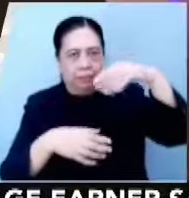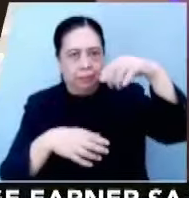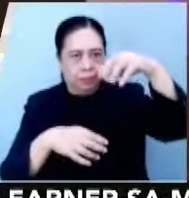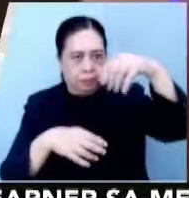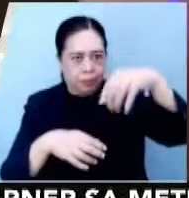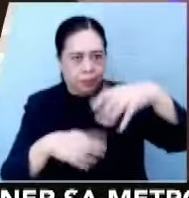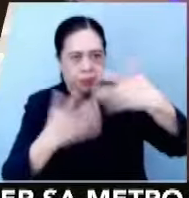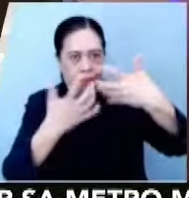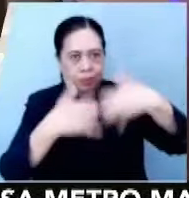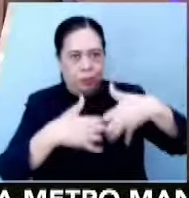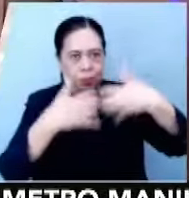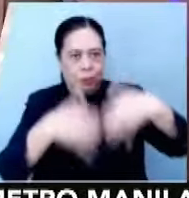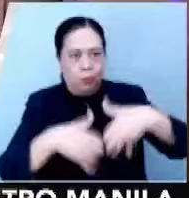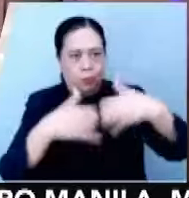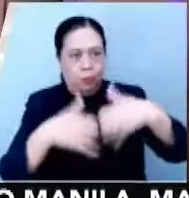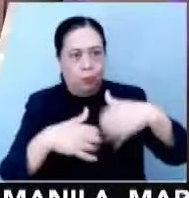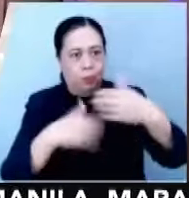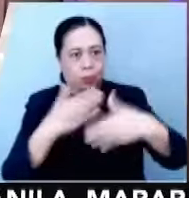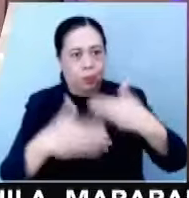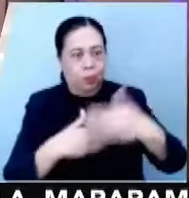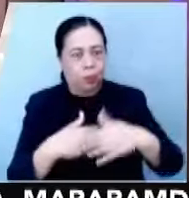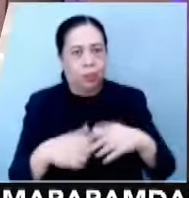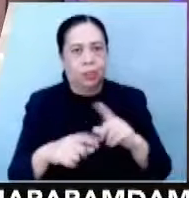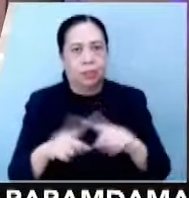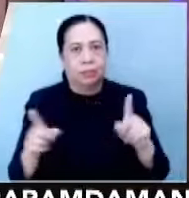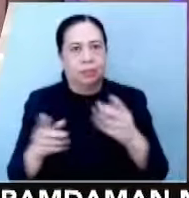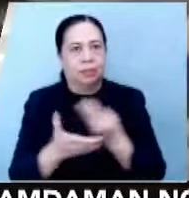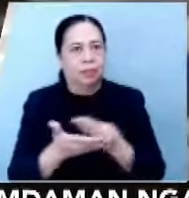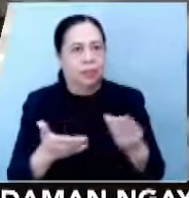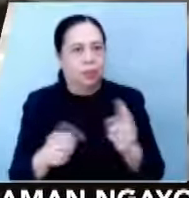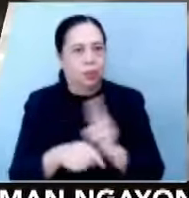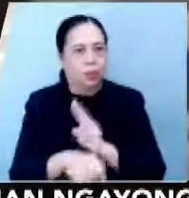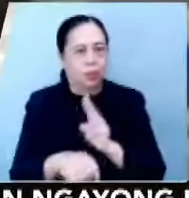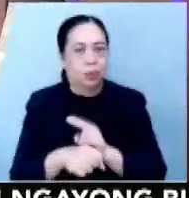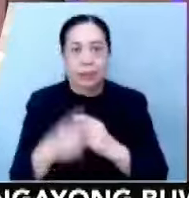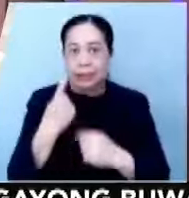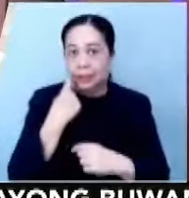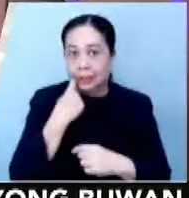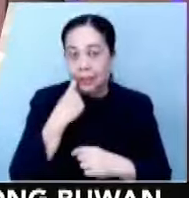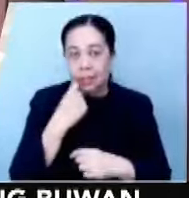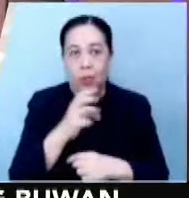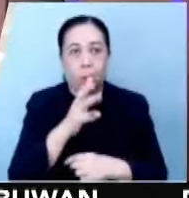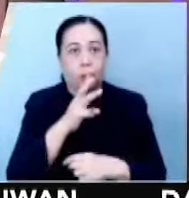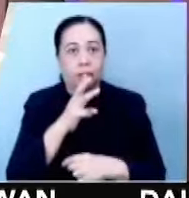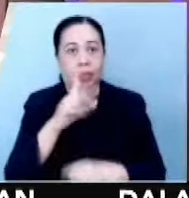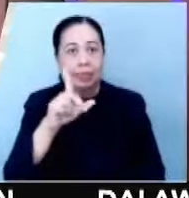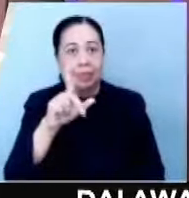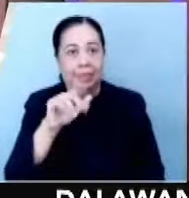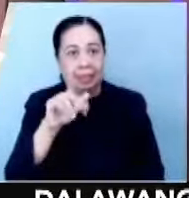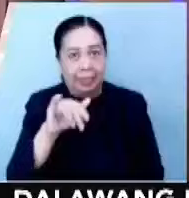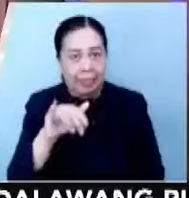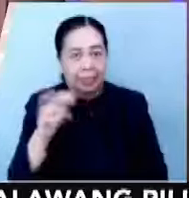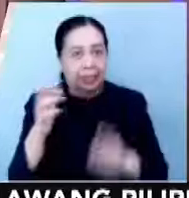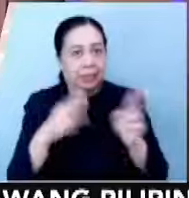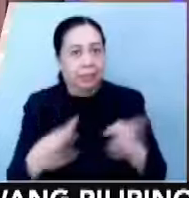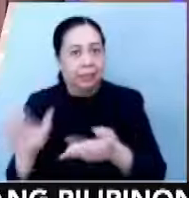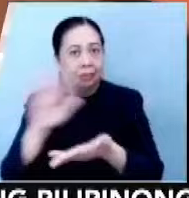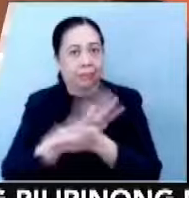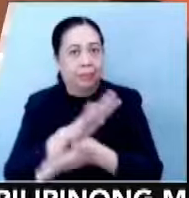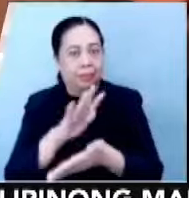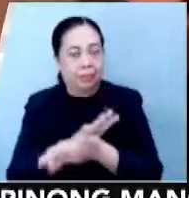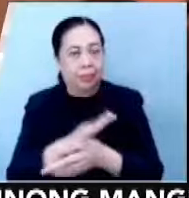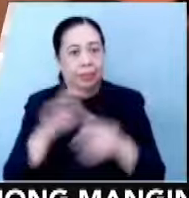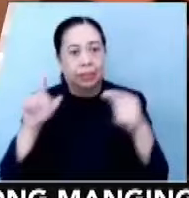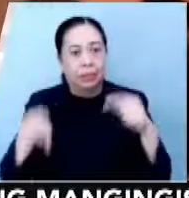process natin. Pero iba yung materials sa ginagamit natin. Kung kanina, water lily at recycled paper, dito naman po,